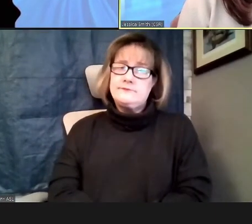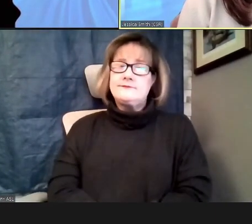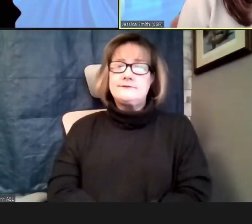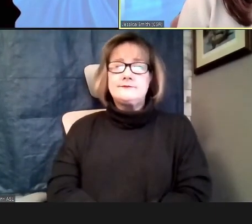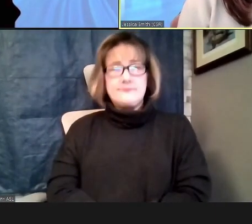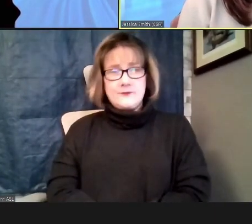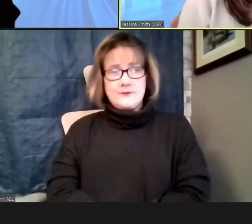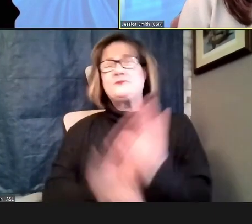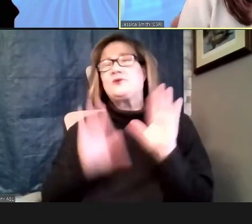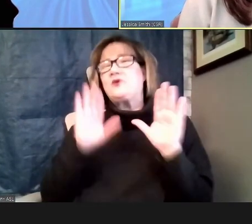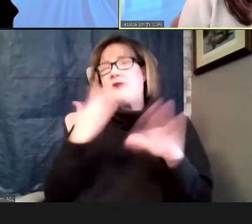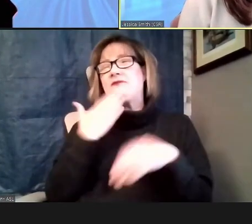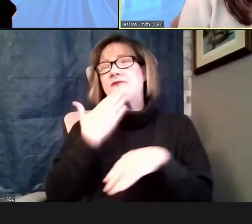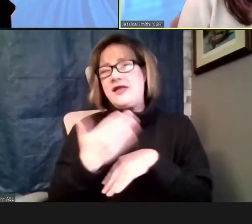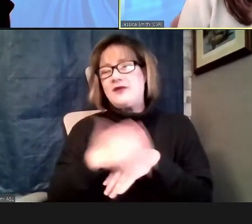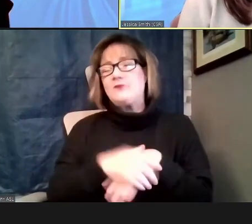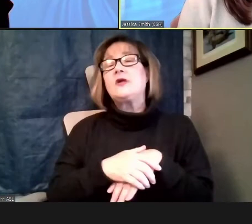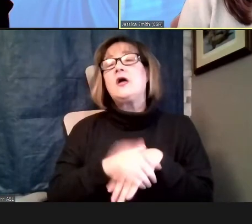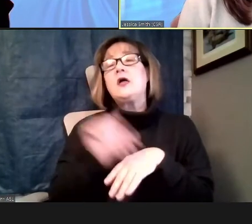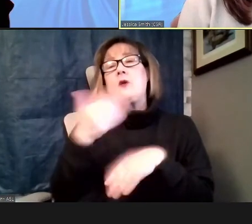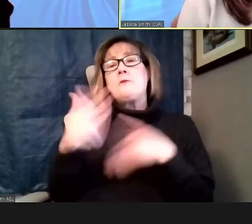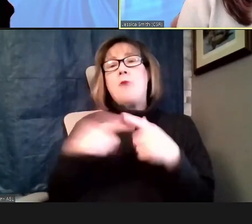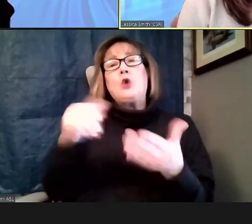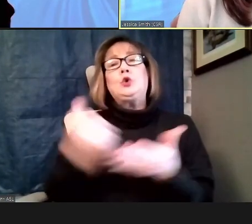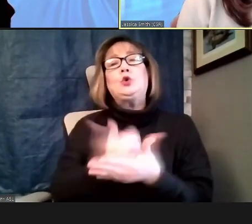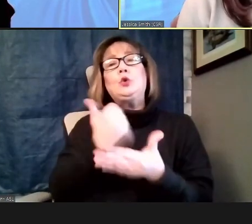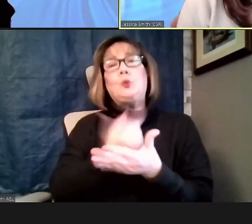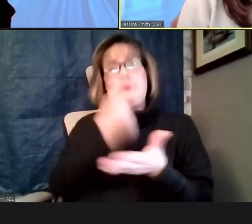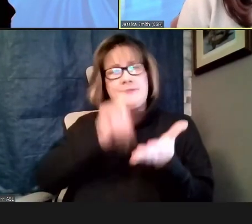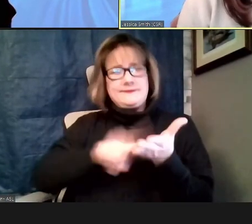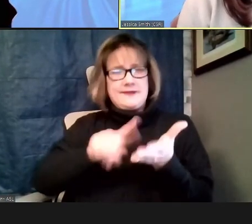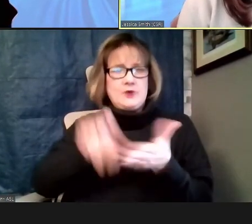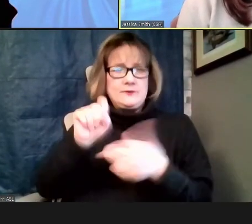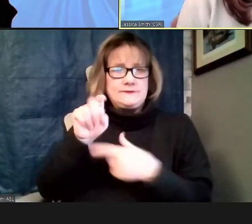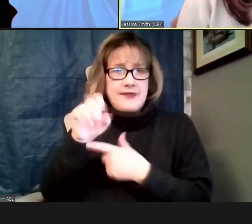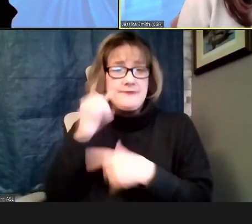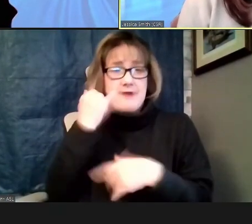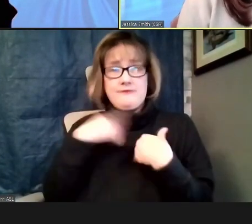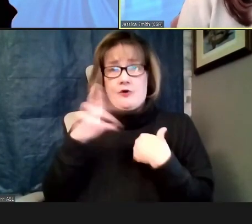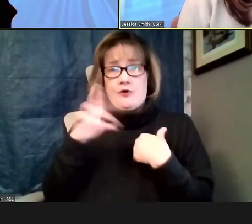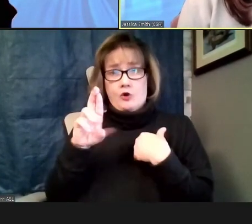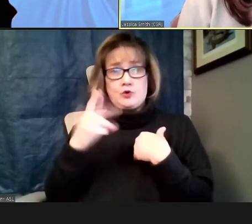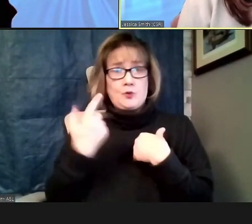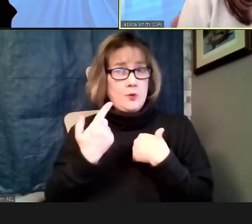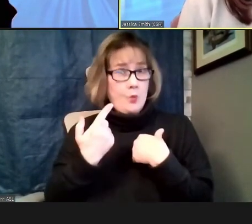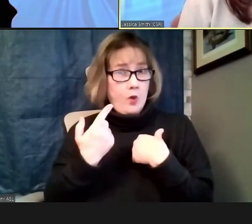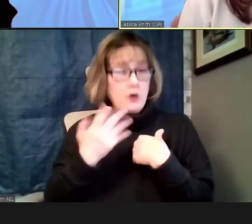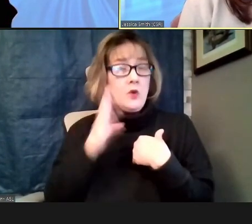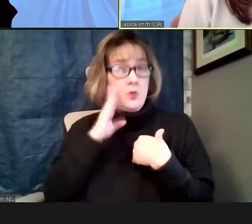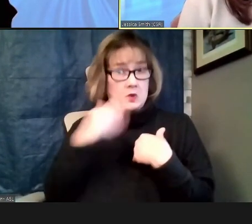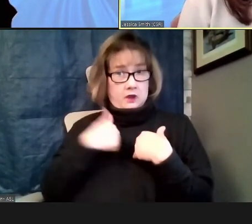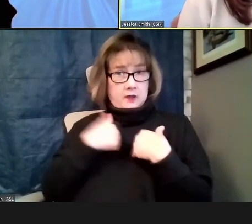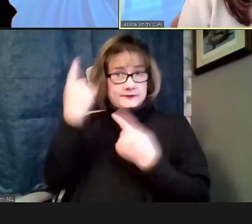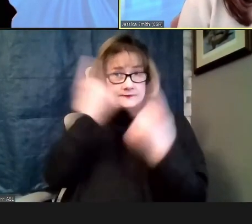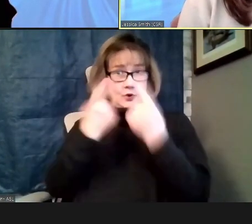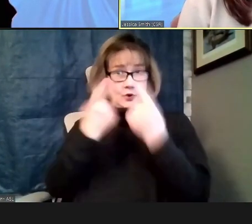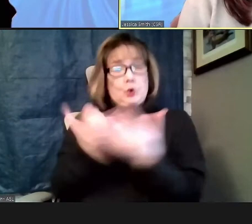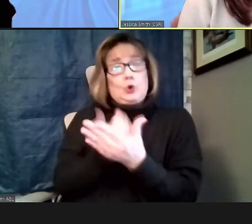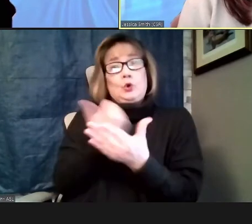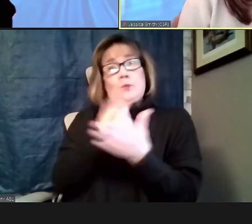Great, thank you. Here's another one about new investigator status. If I have an R21, will I be considered a new